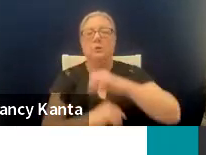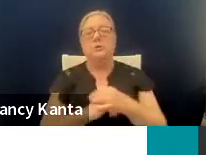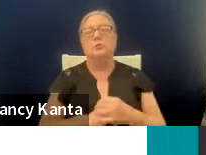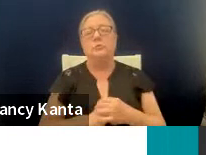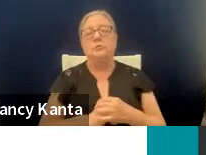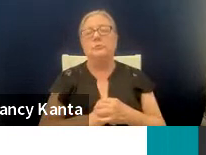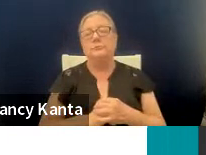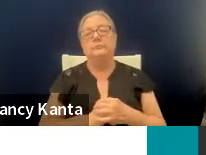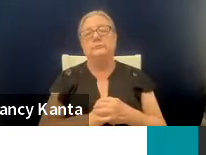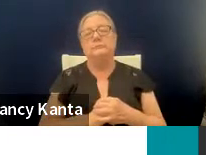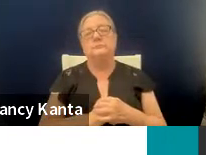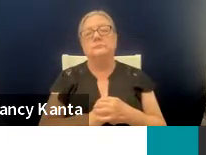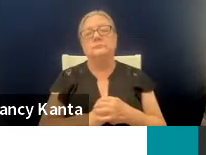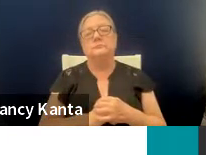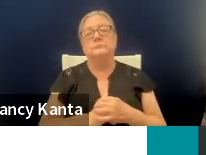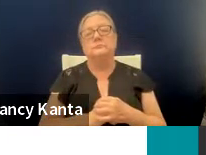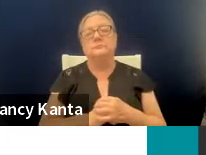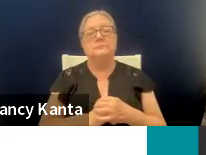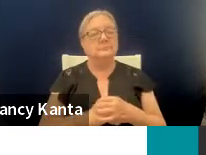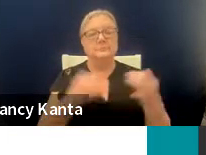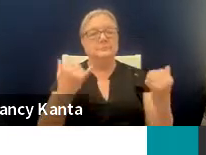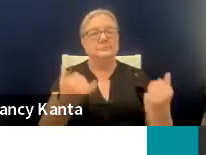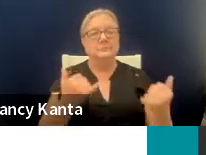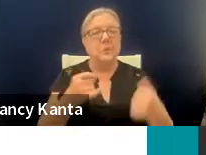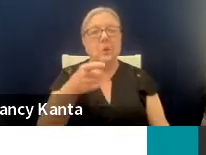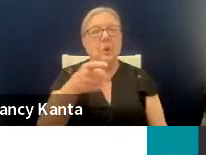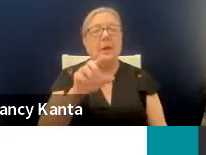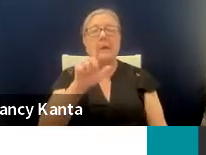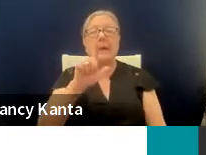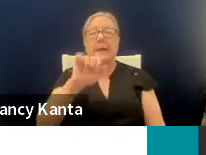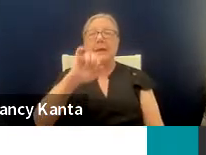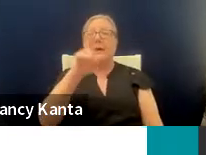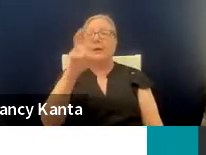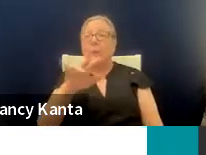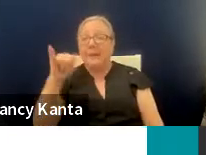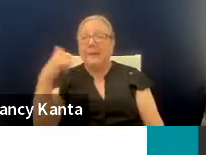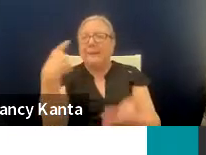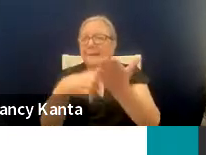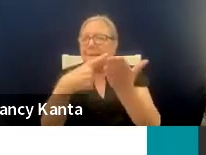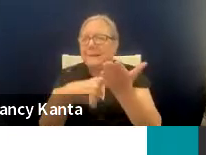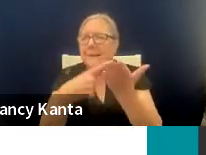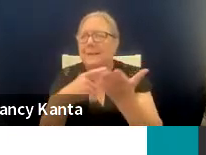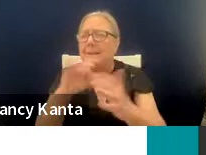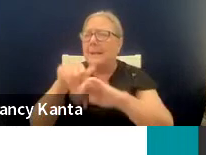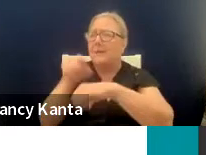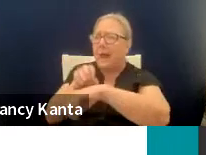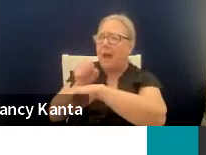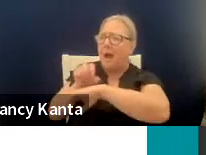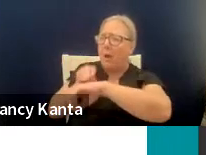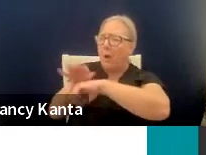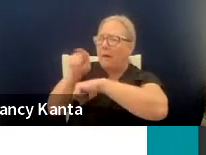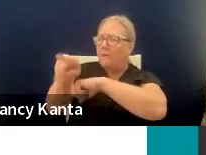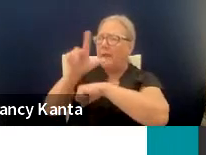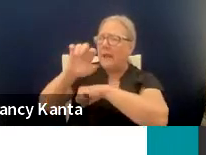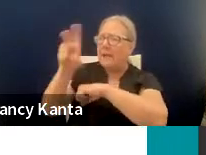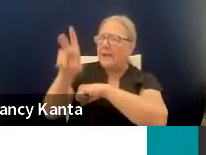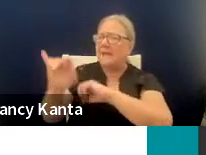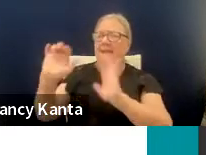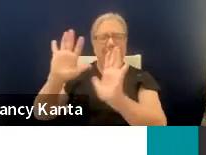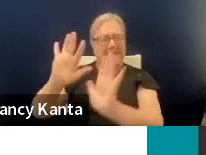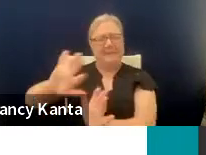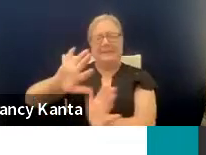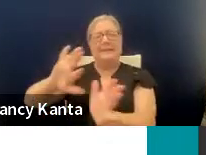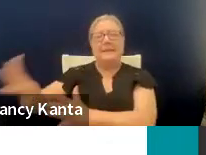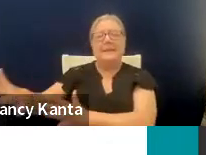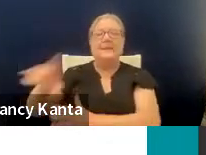like going beyond where we haven't hit yet, I don't think, in terms of who we need to be thinking about when it